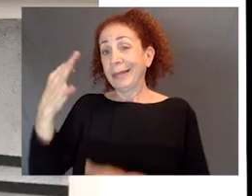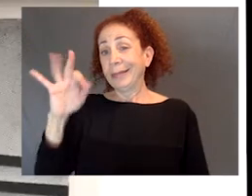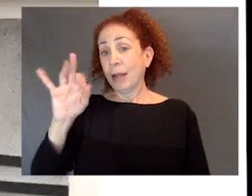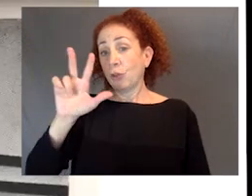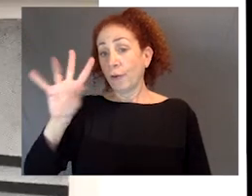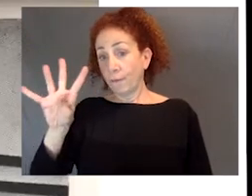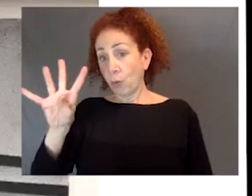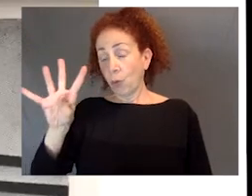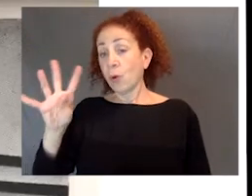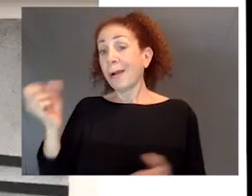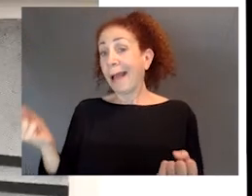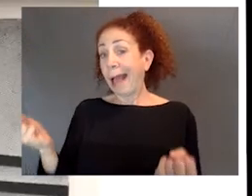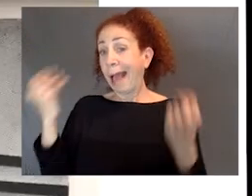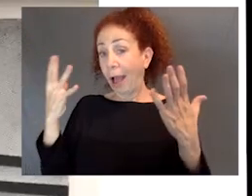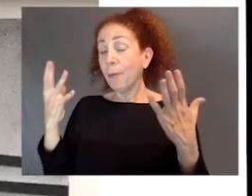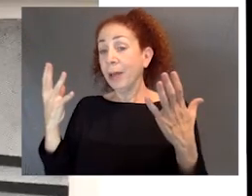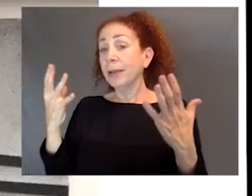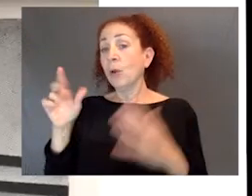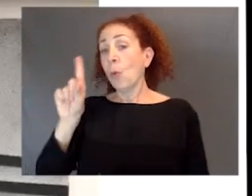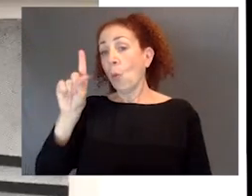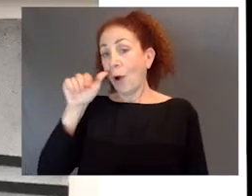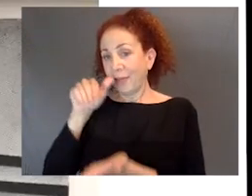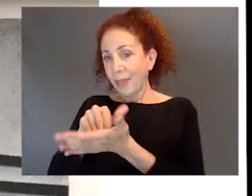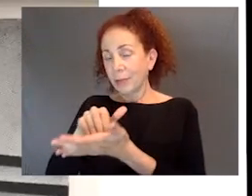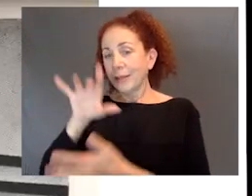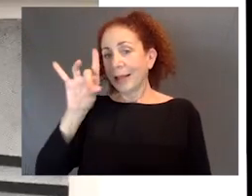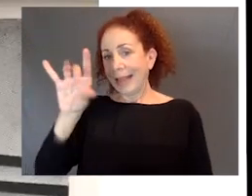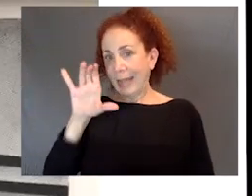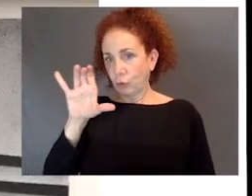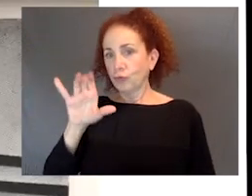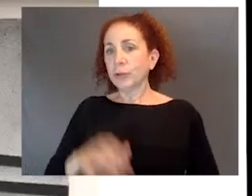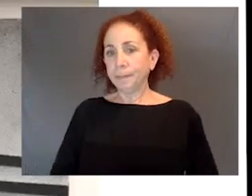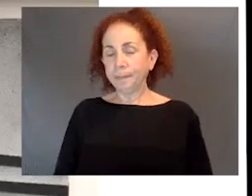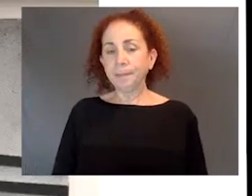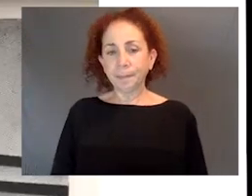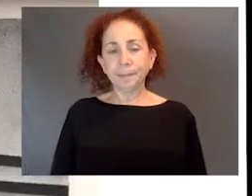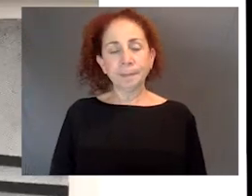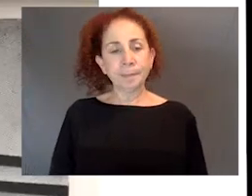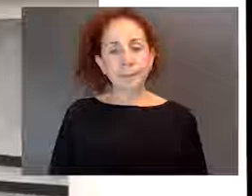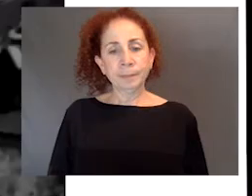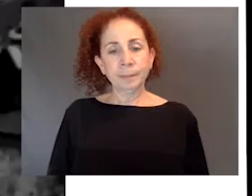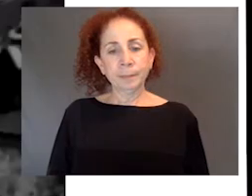in 1934 when the population was 1,800 prisoners.